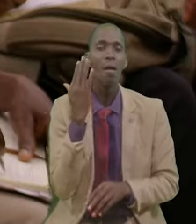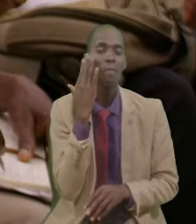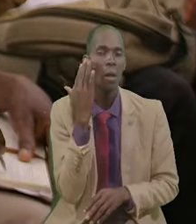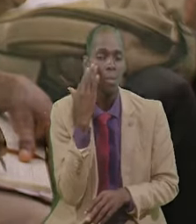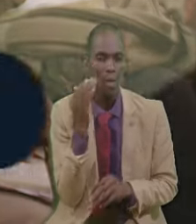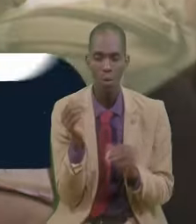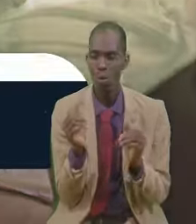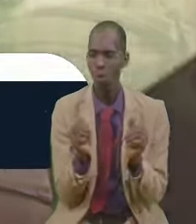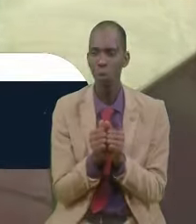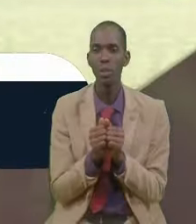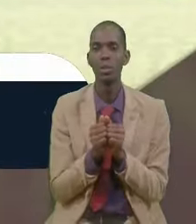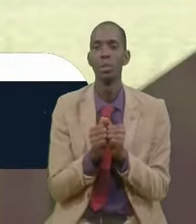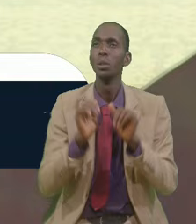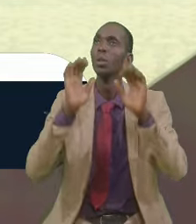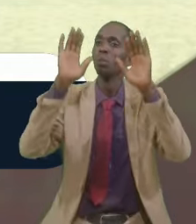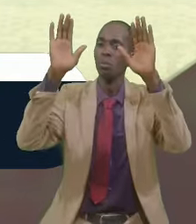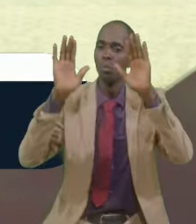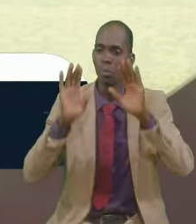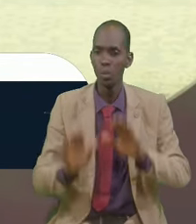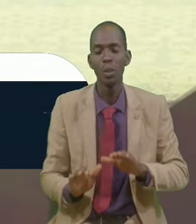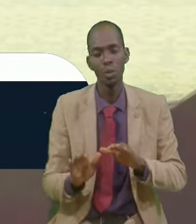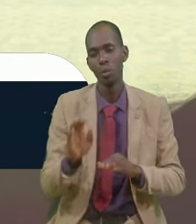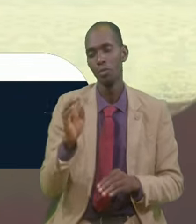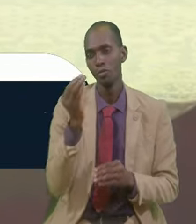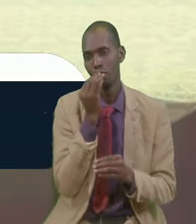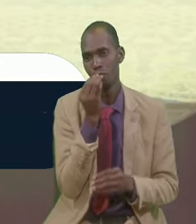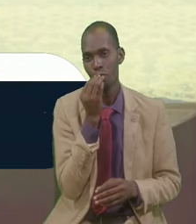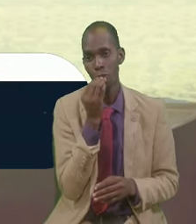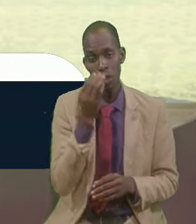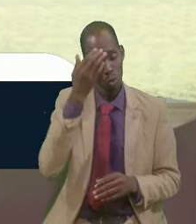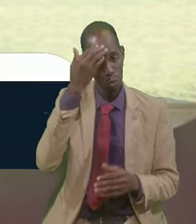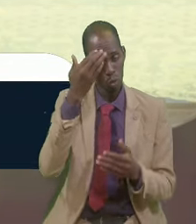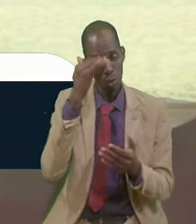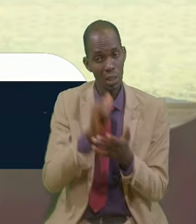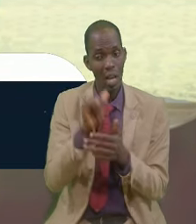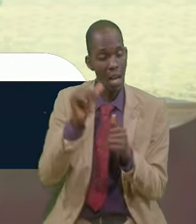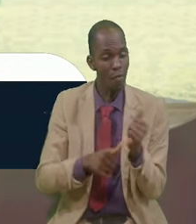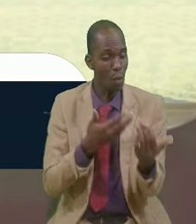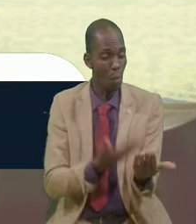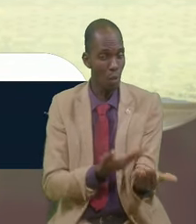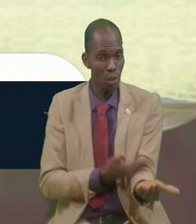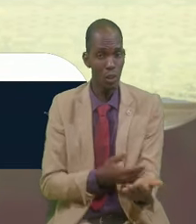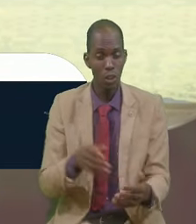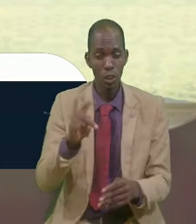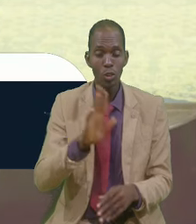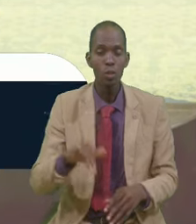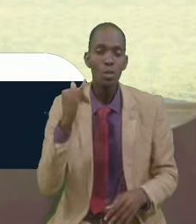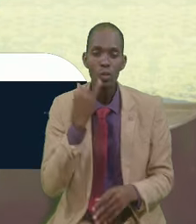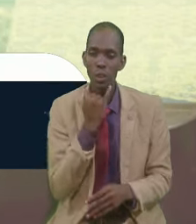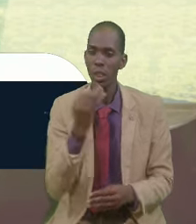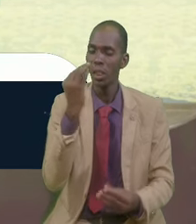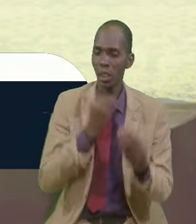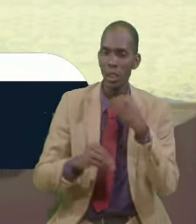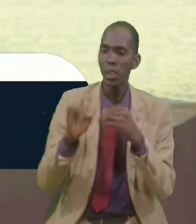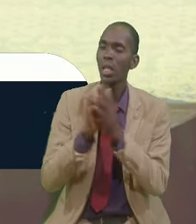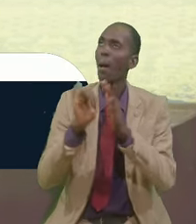manna. Every day that morning, they took miracle manna. And they became so familiar.